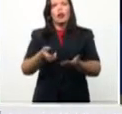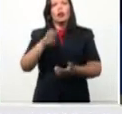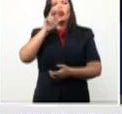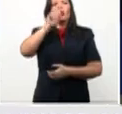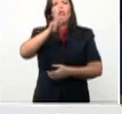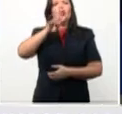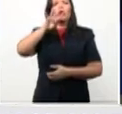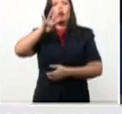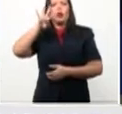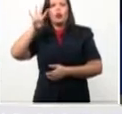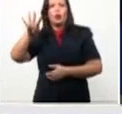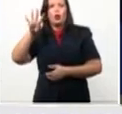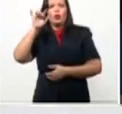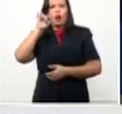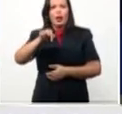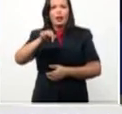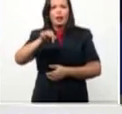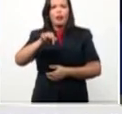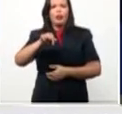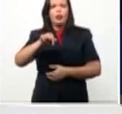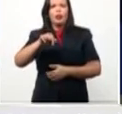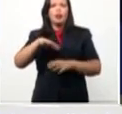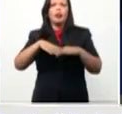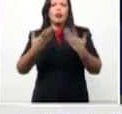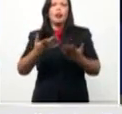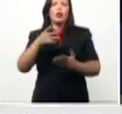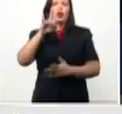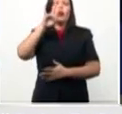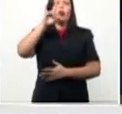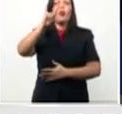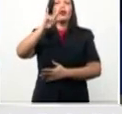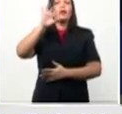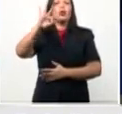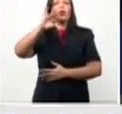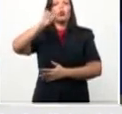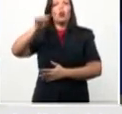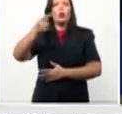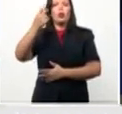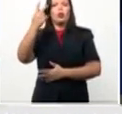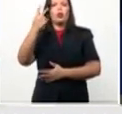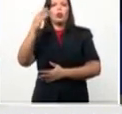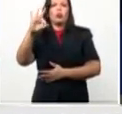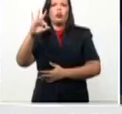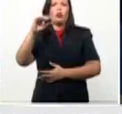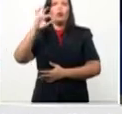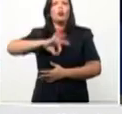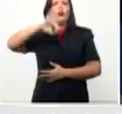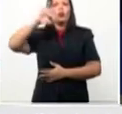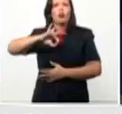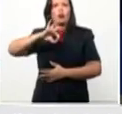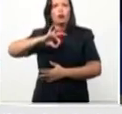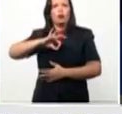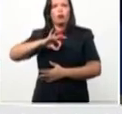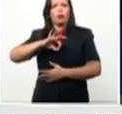241, that is 98.8%, have a stable clinical course.